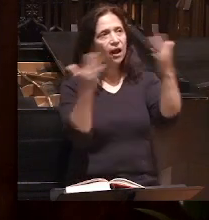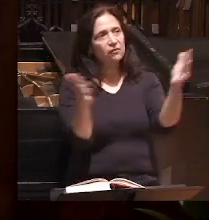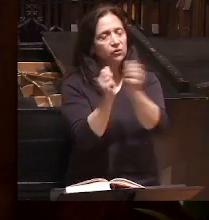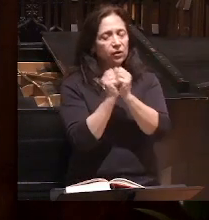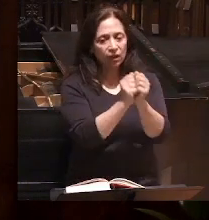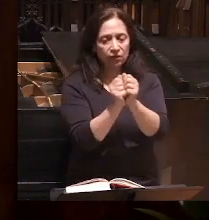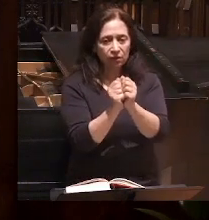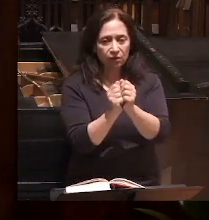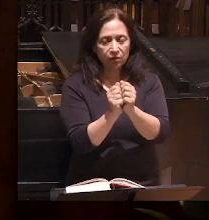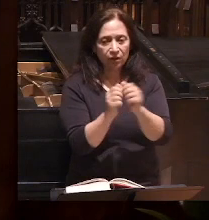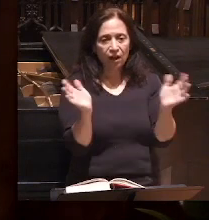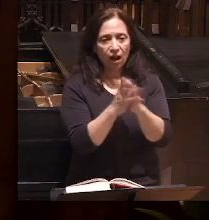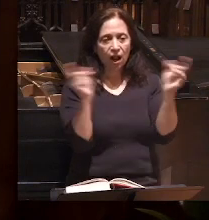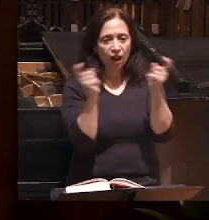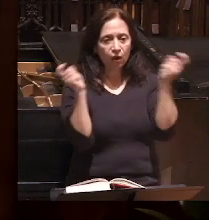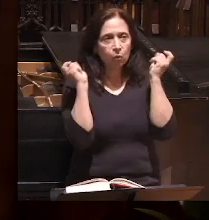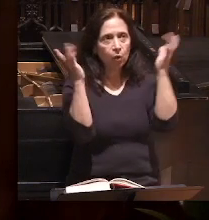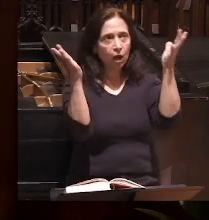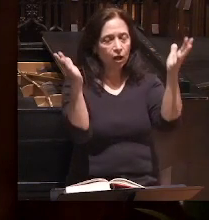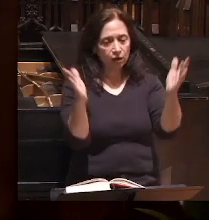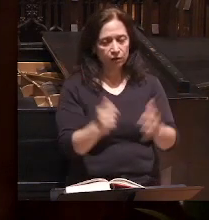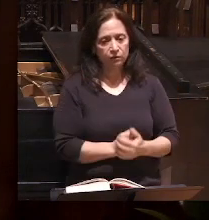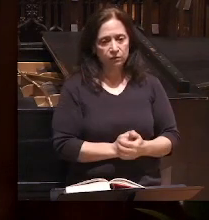together, "Alleluia!"